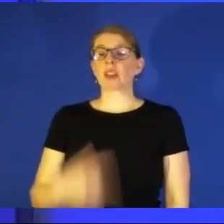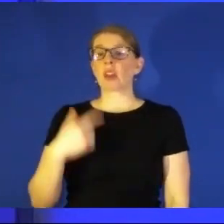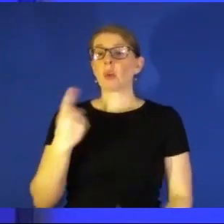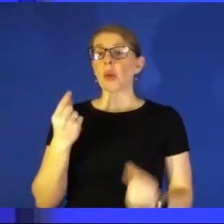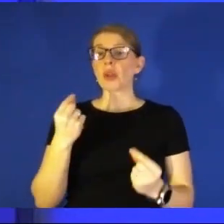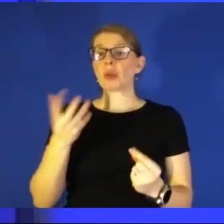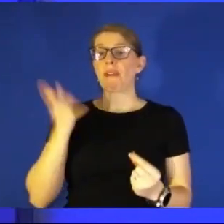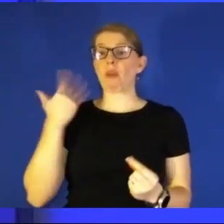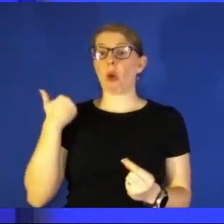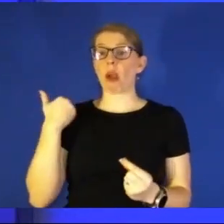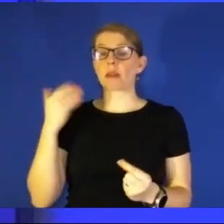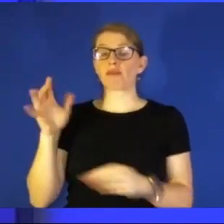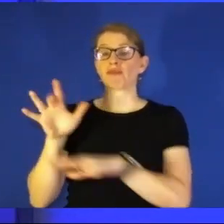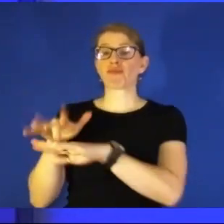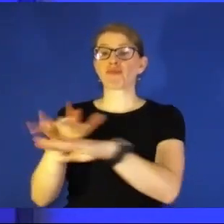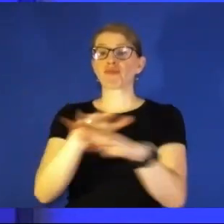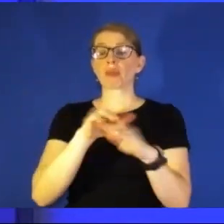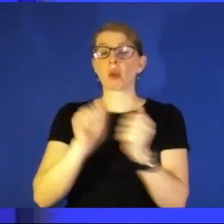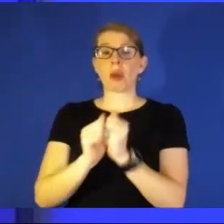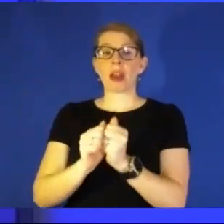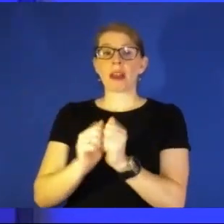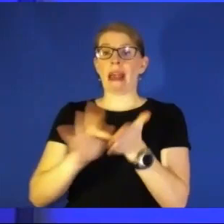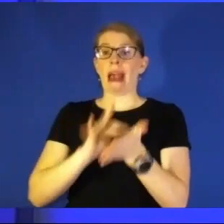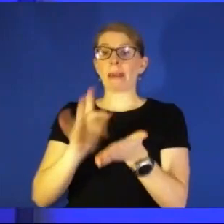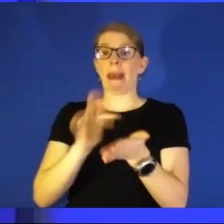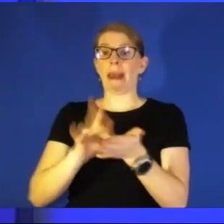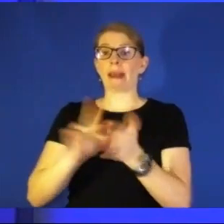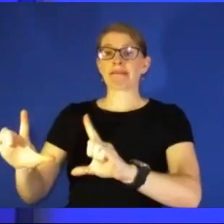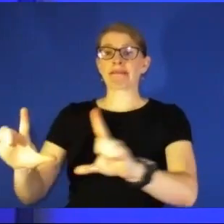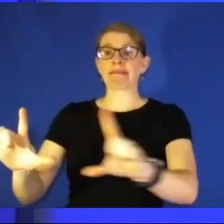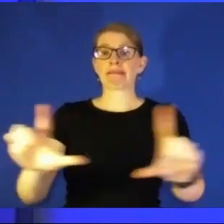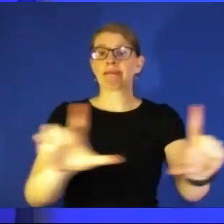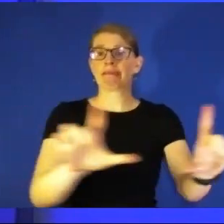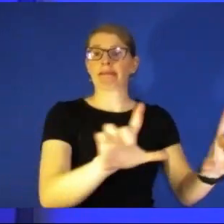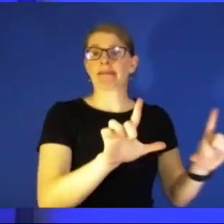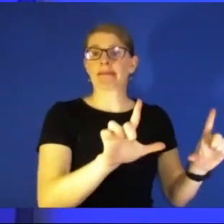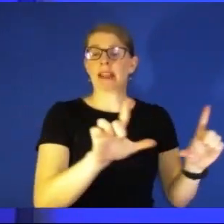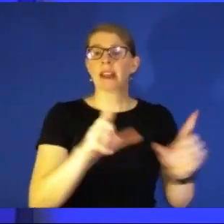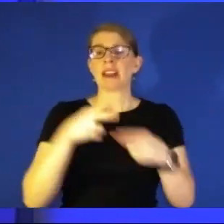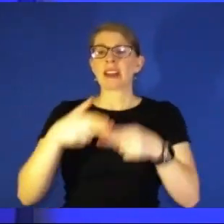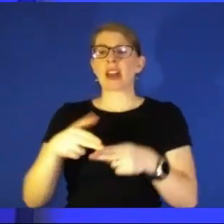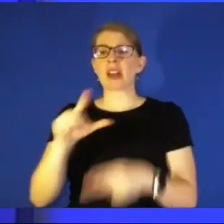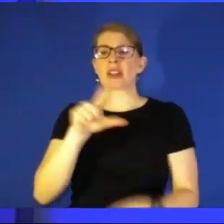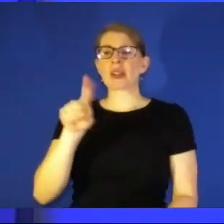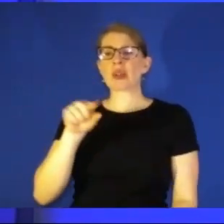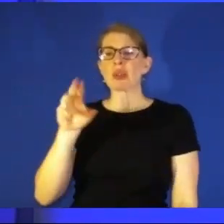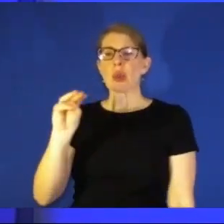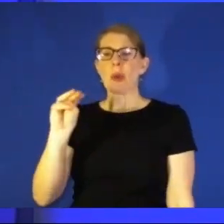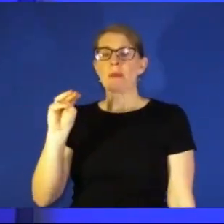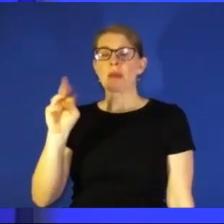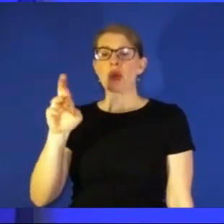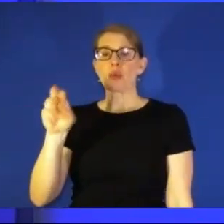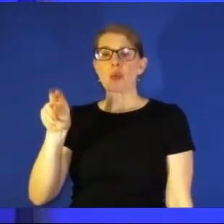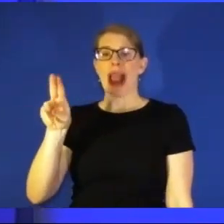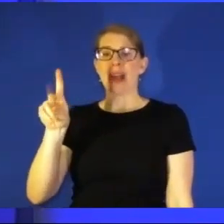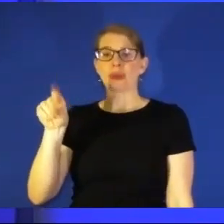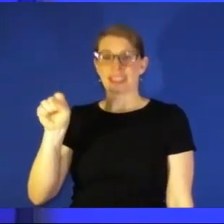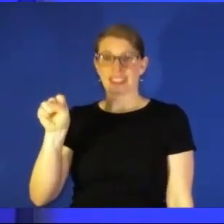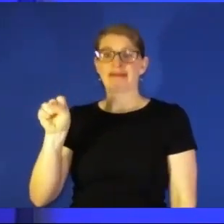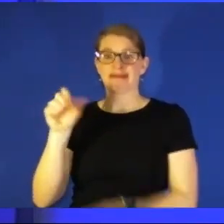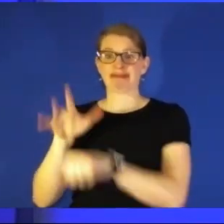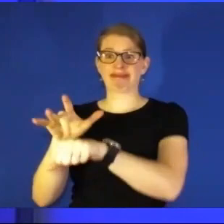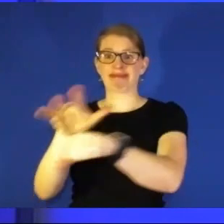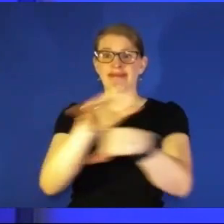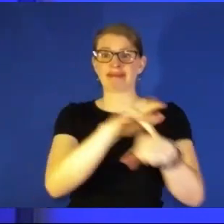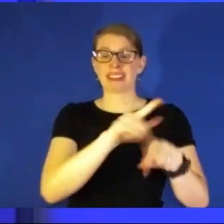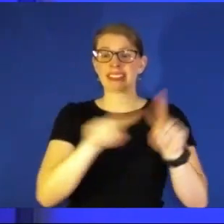the iPad and did what we call Zoom rounds. What we found too is that also really offloaded our